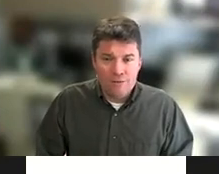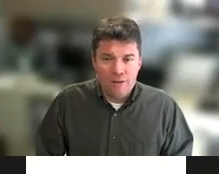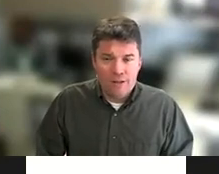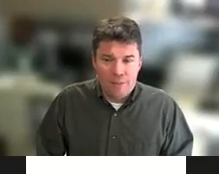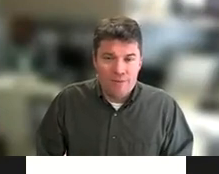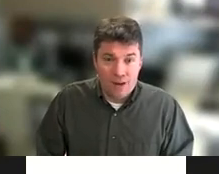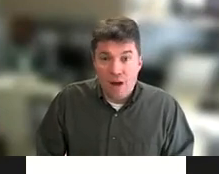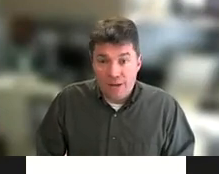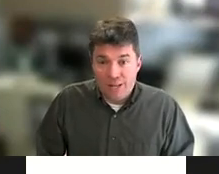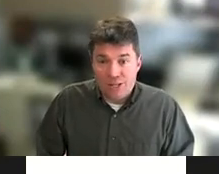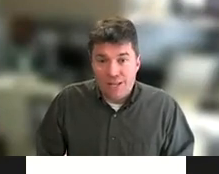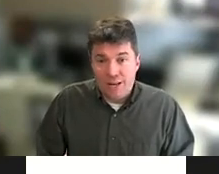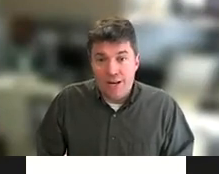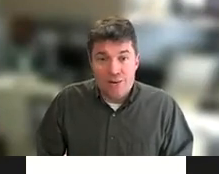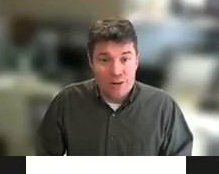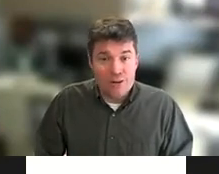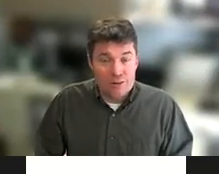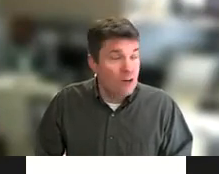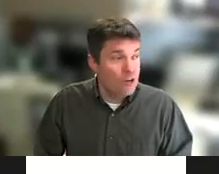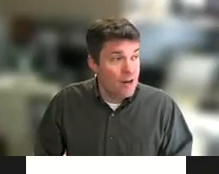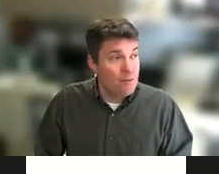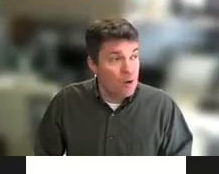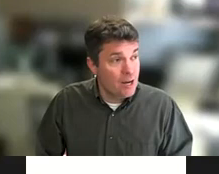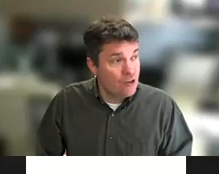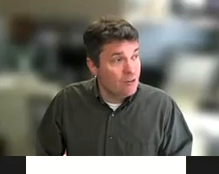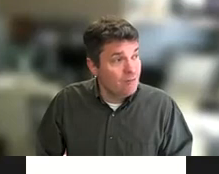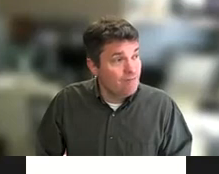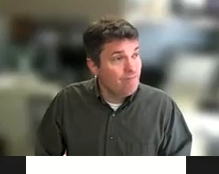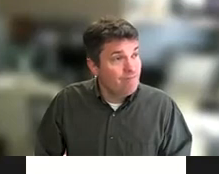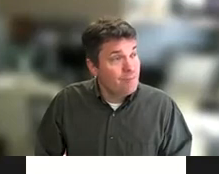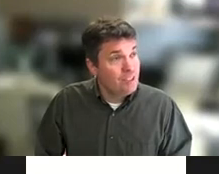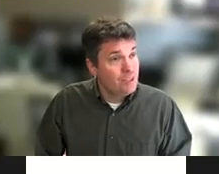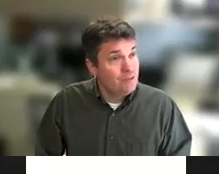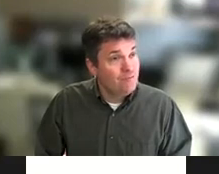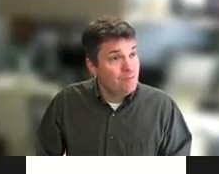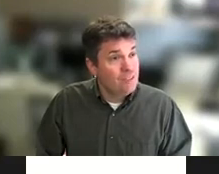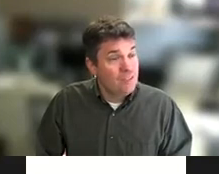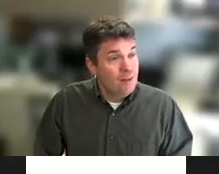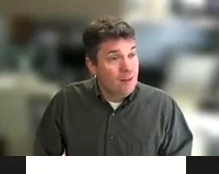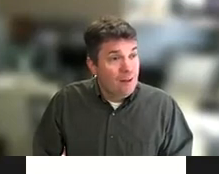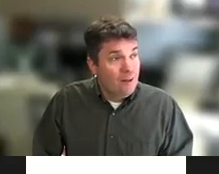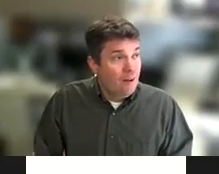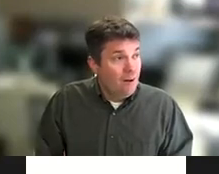finding the type of accommodations they need to understand communication.